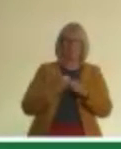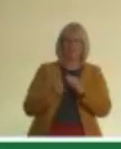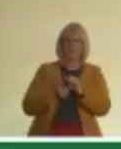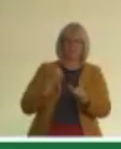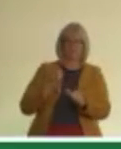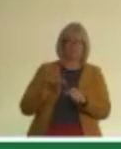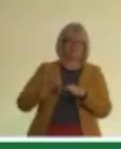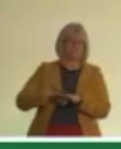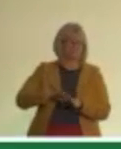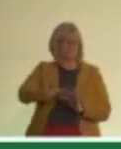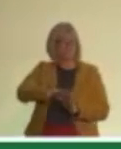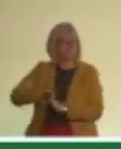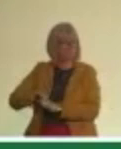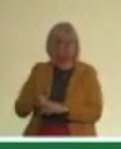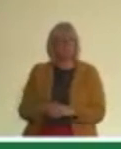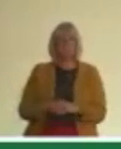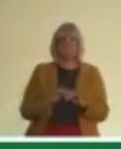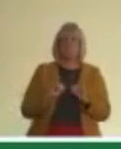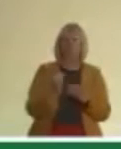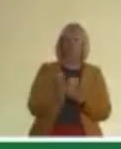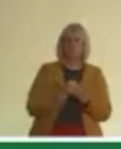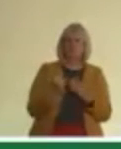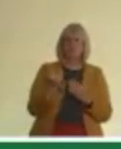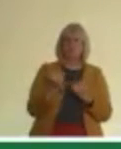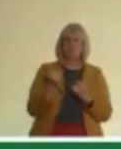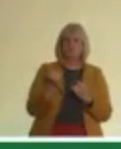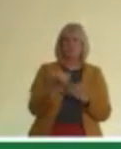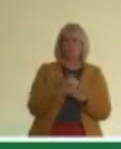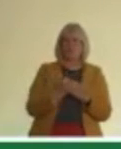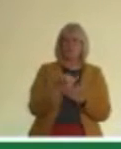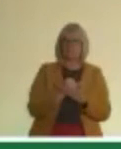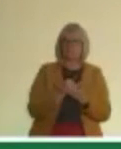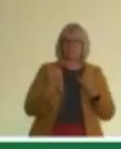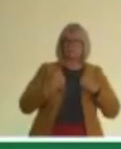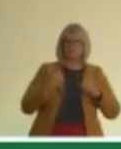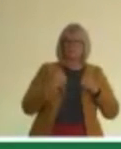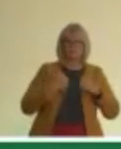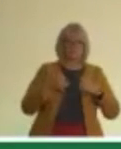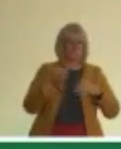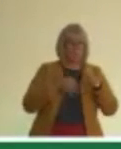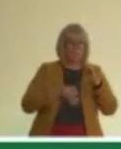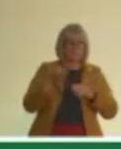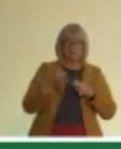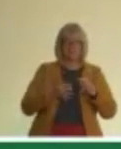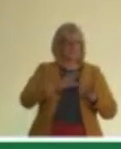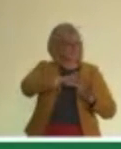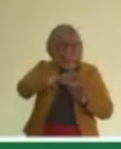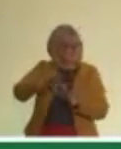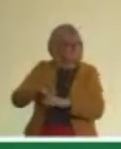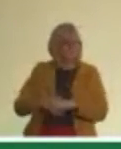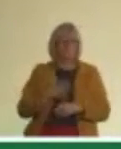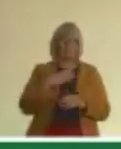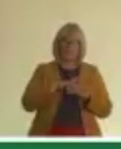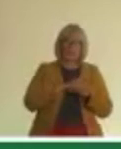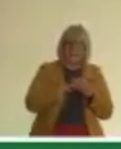politics, and it is time to echo in whole new chronicles of green jobs, cleaner transport, lives lived with purpose.